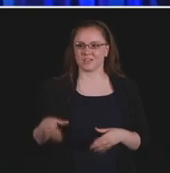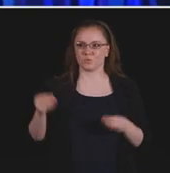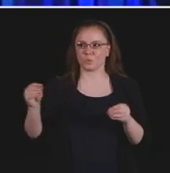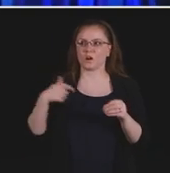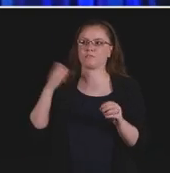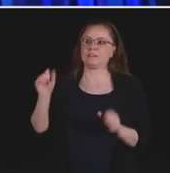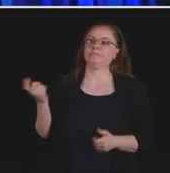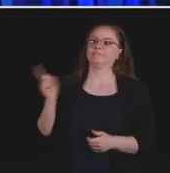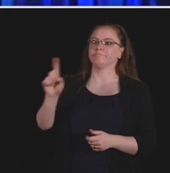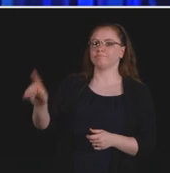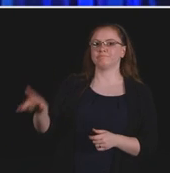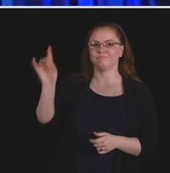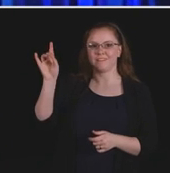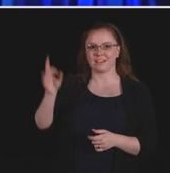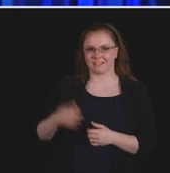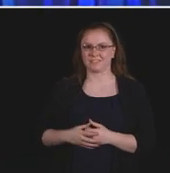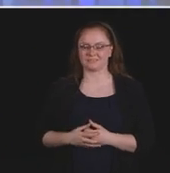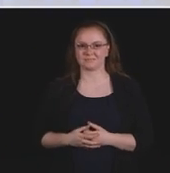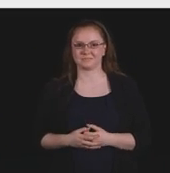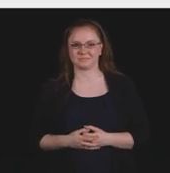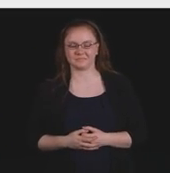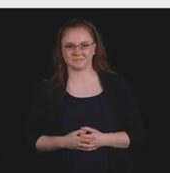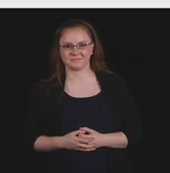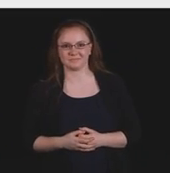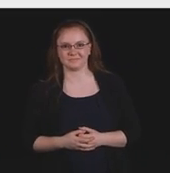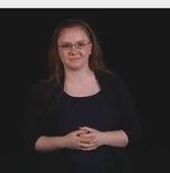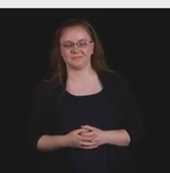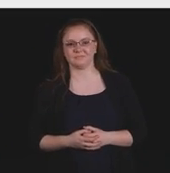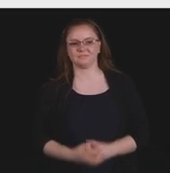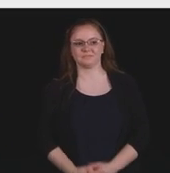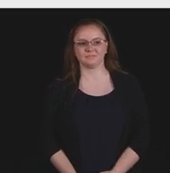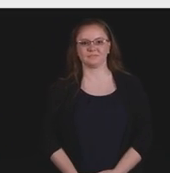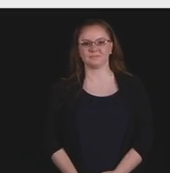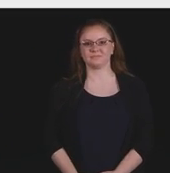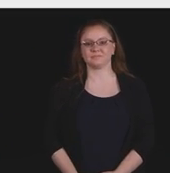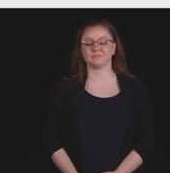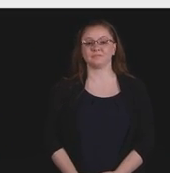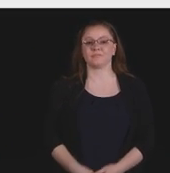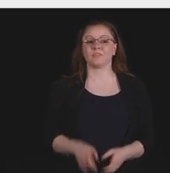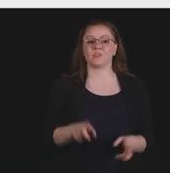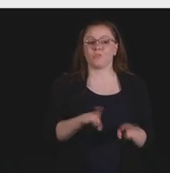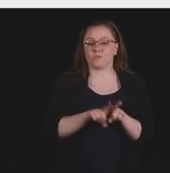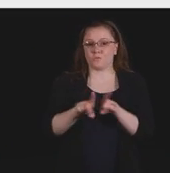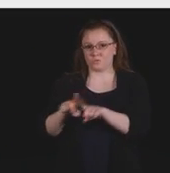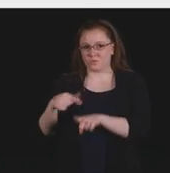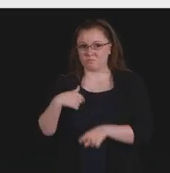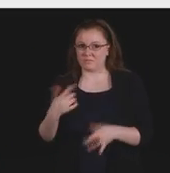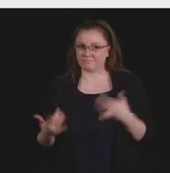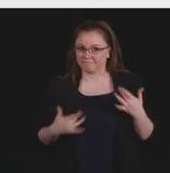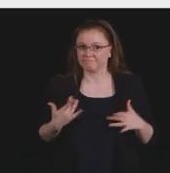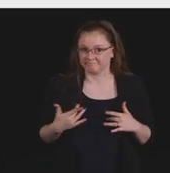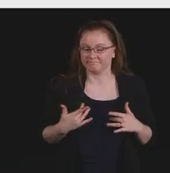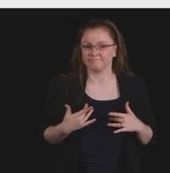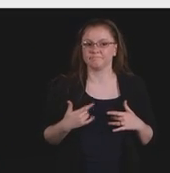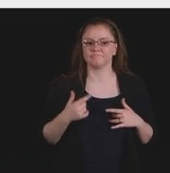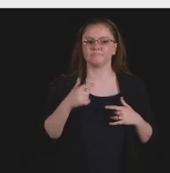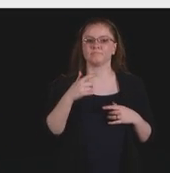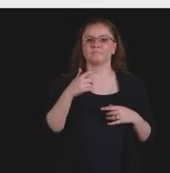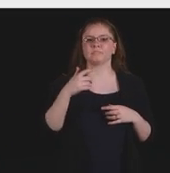I was also very excited about when Crayola called me and said they would like to introduce a new blue color based on our